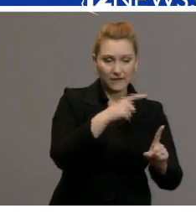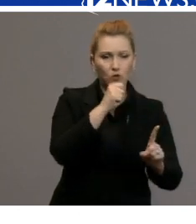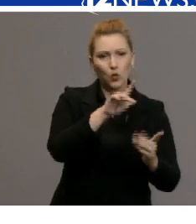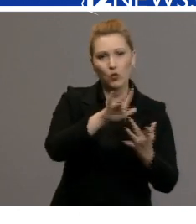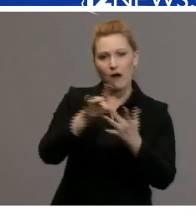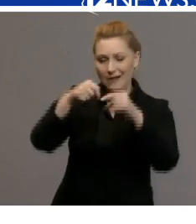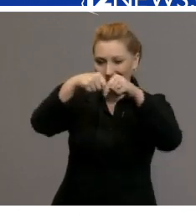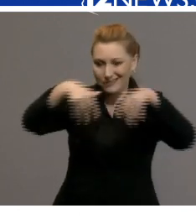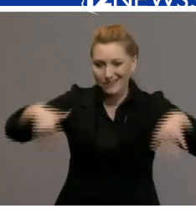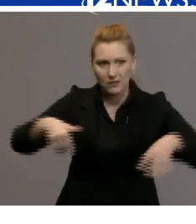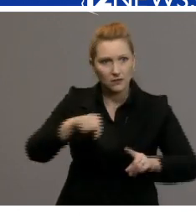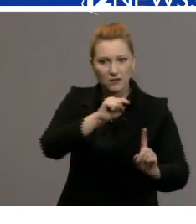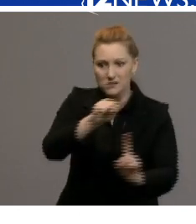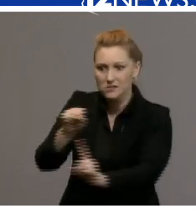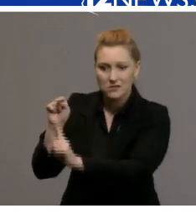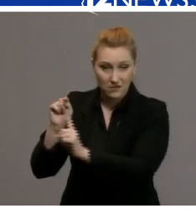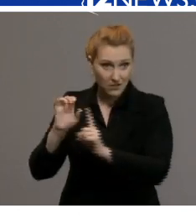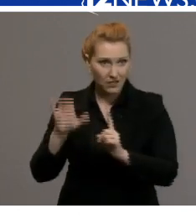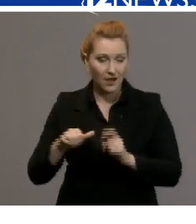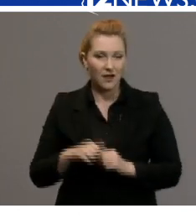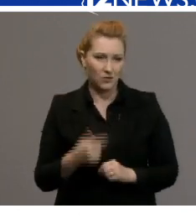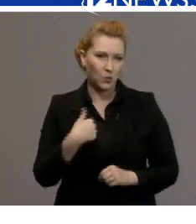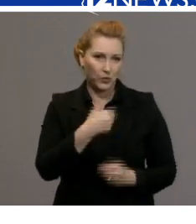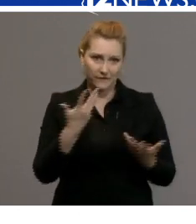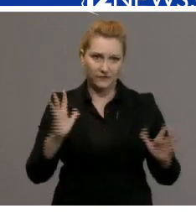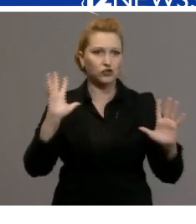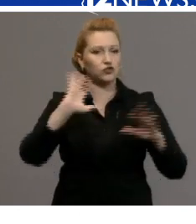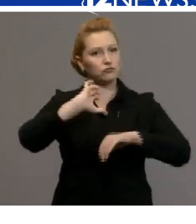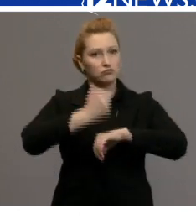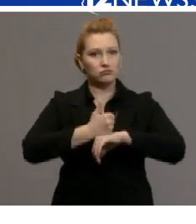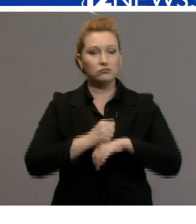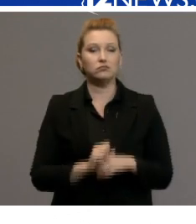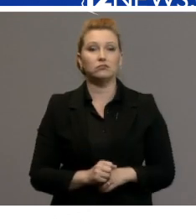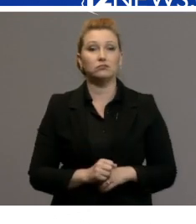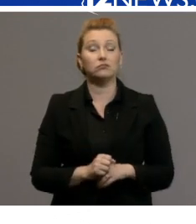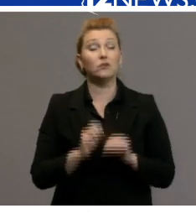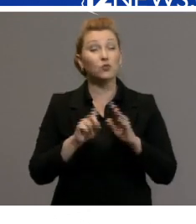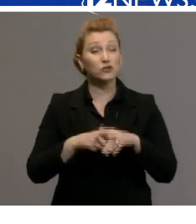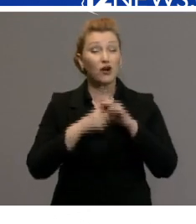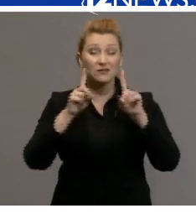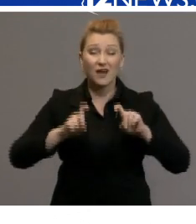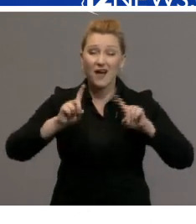on April 27th. We've done a total of over